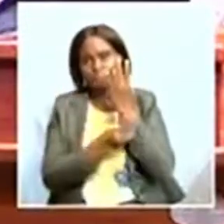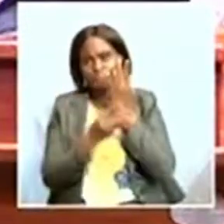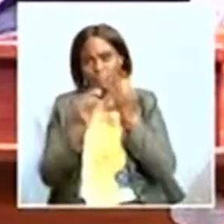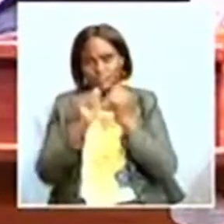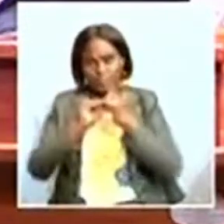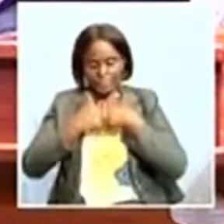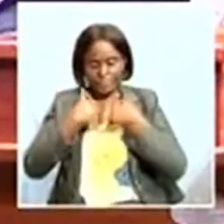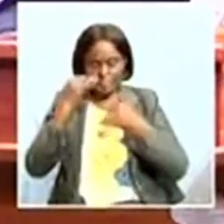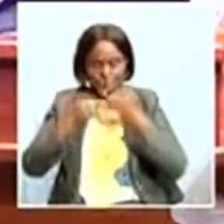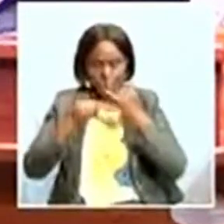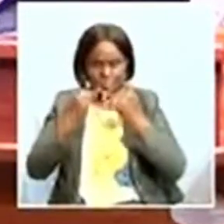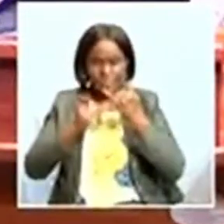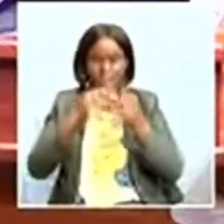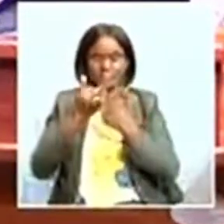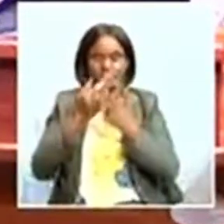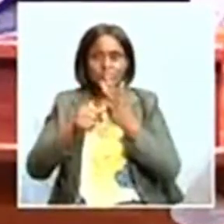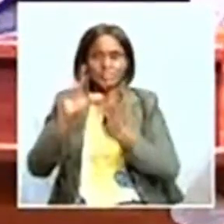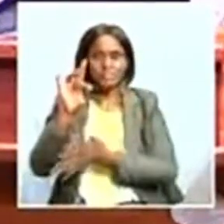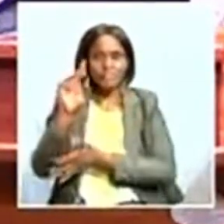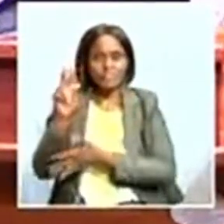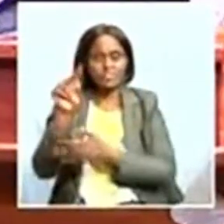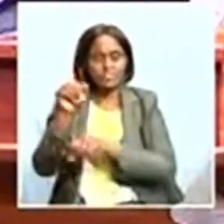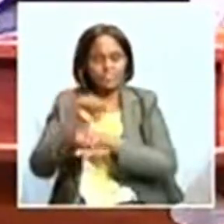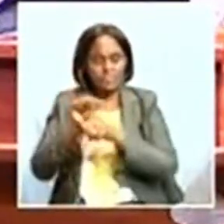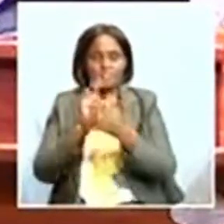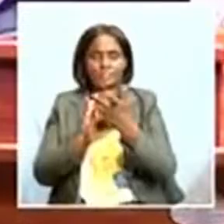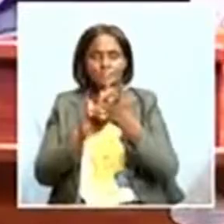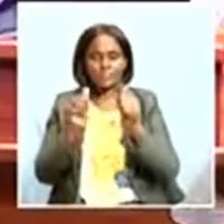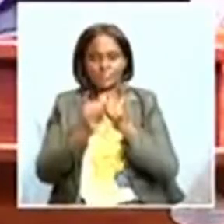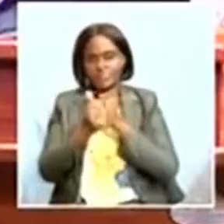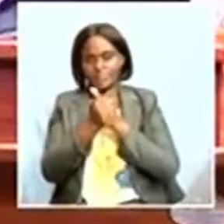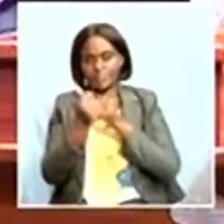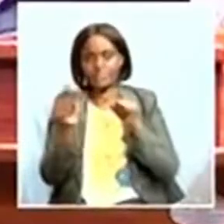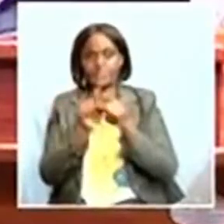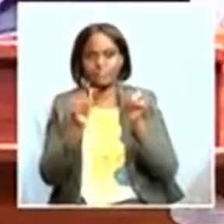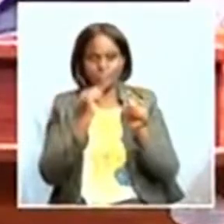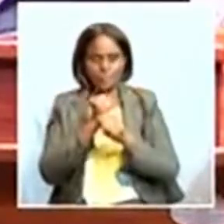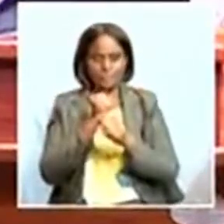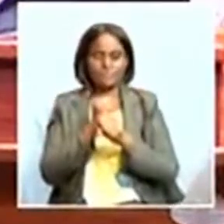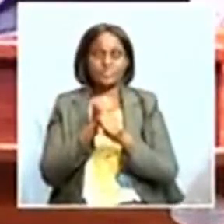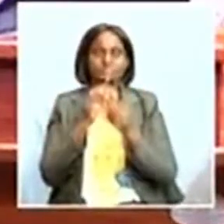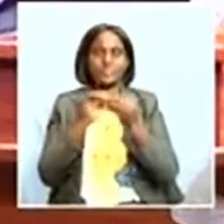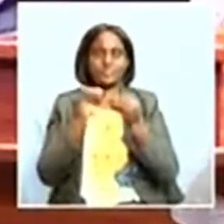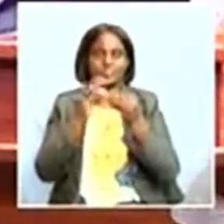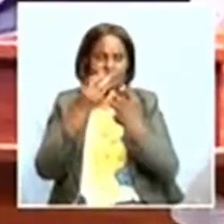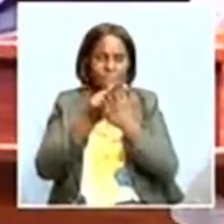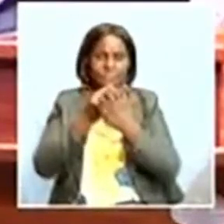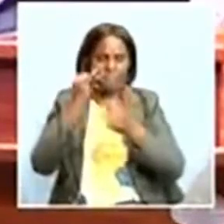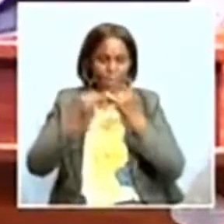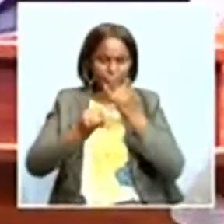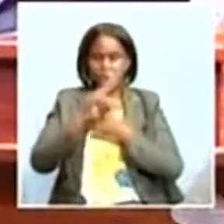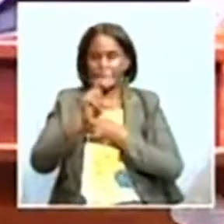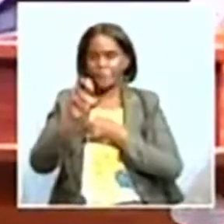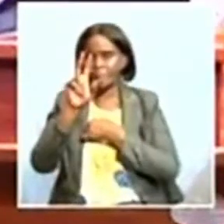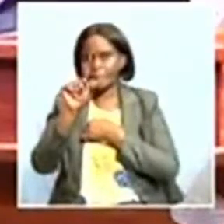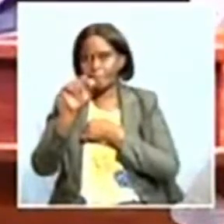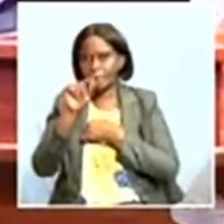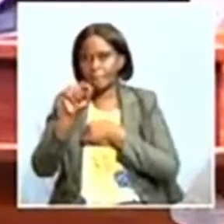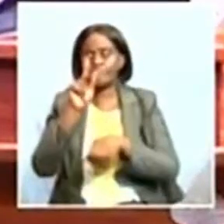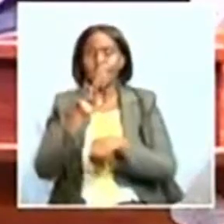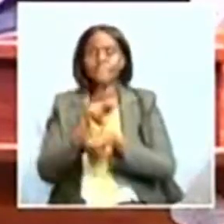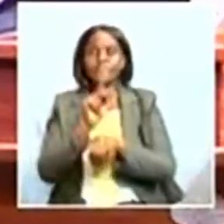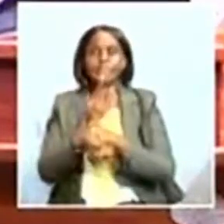We have completed 82 secondary schools and are actively working to finalize 220 stalled